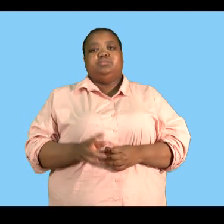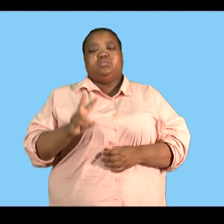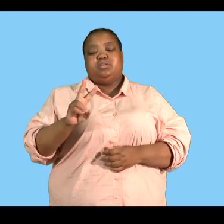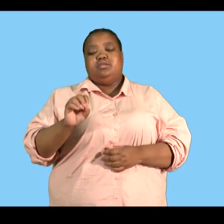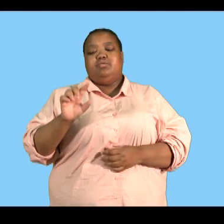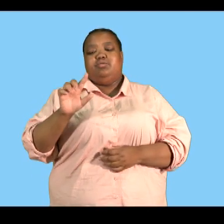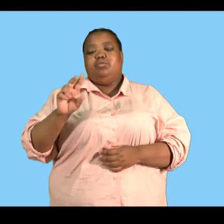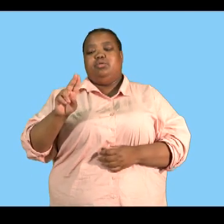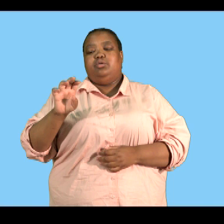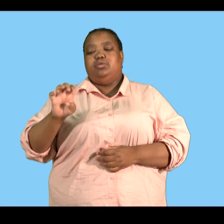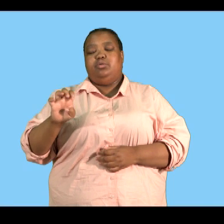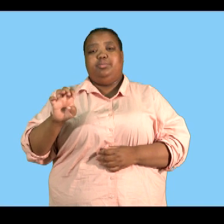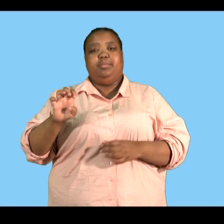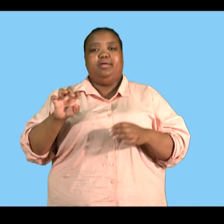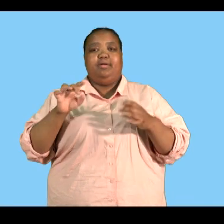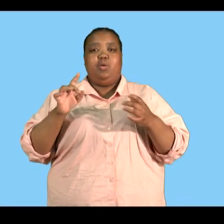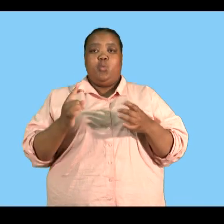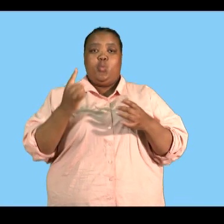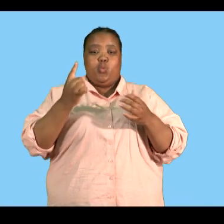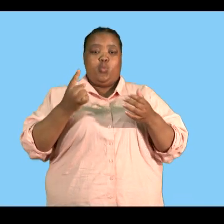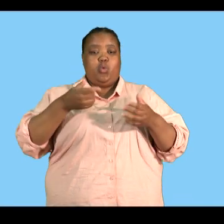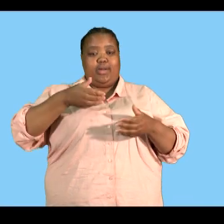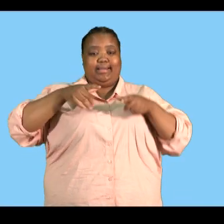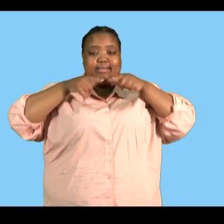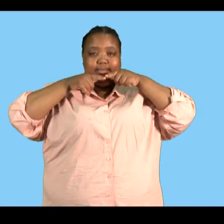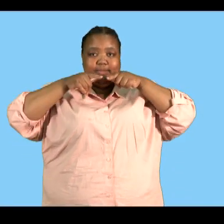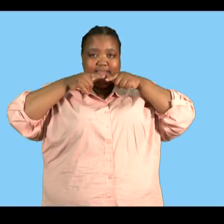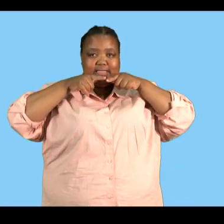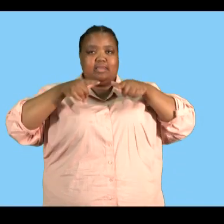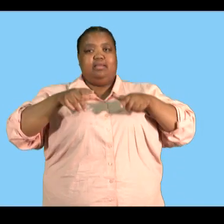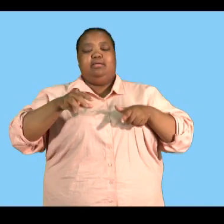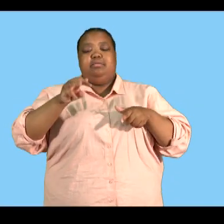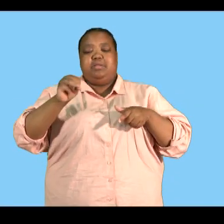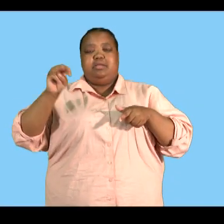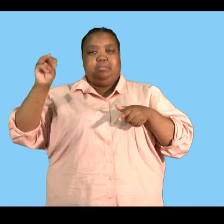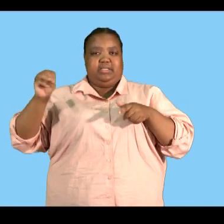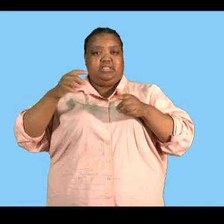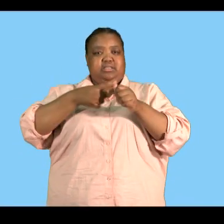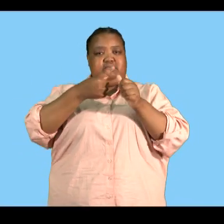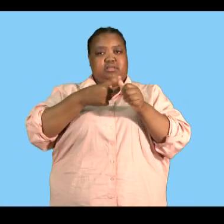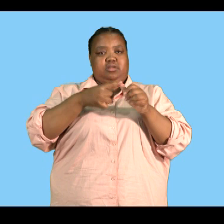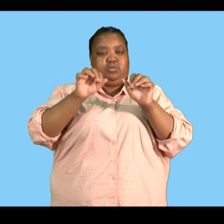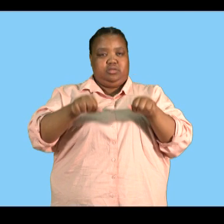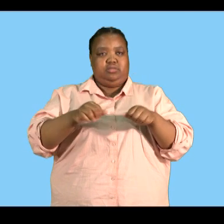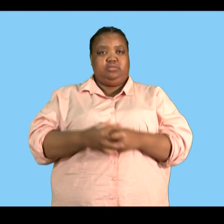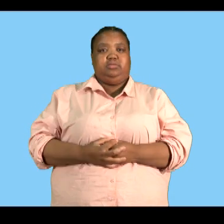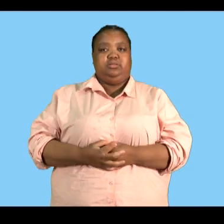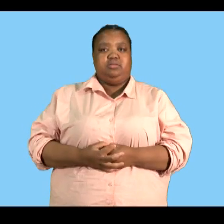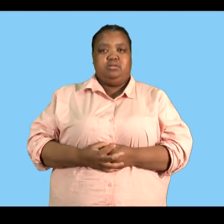the volume of one pizza in millimeters. So now looking at the dimensions, we